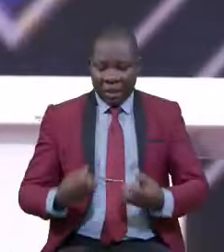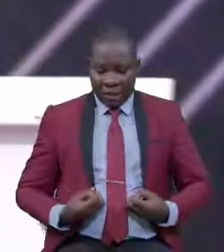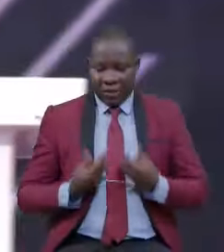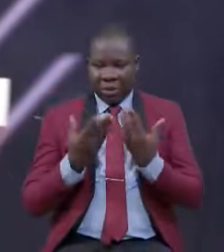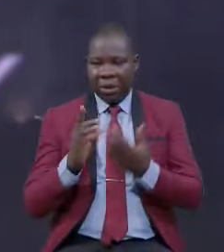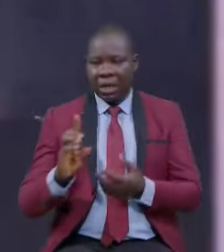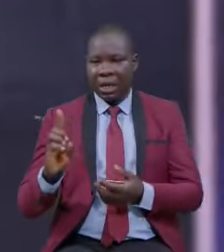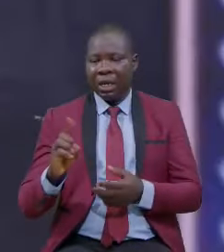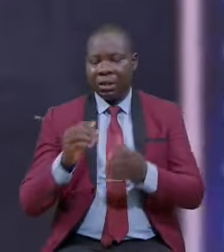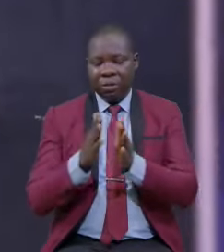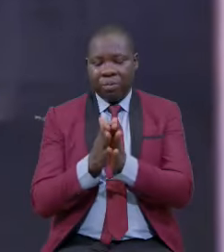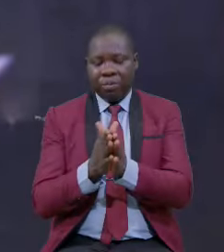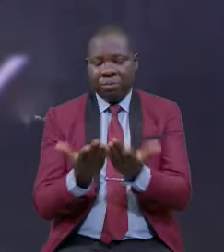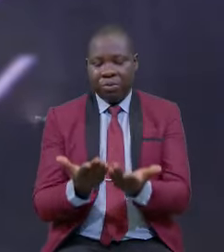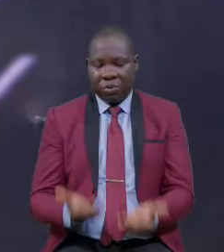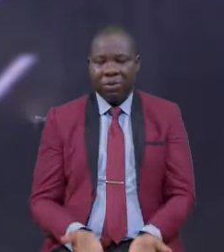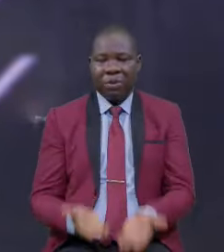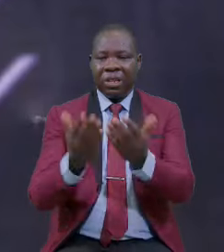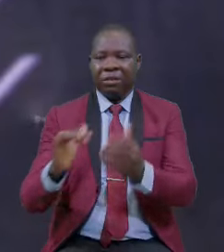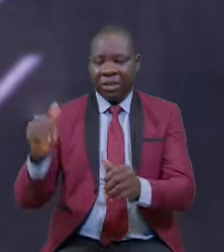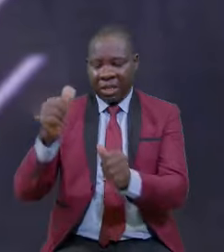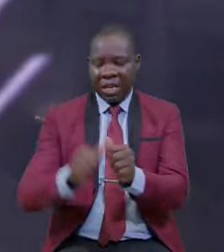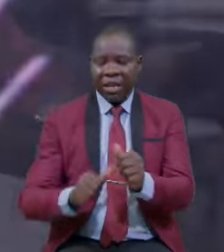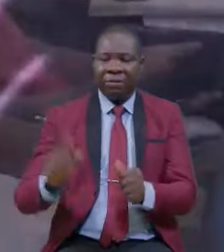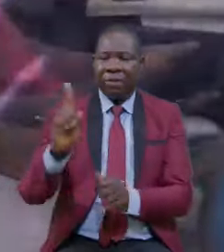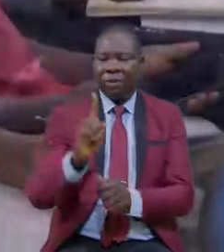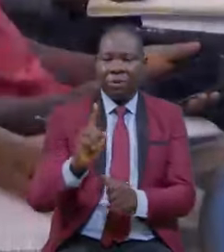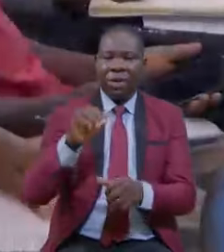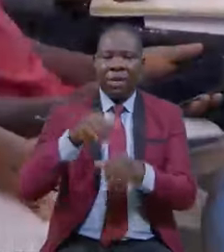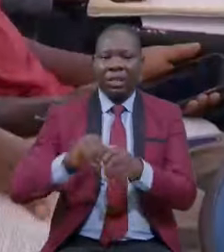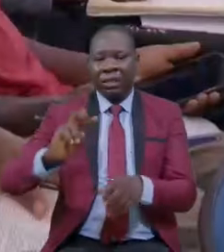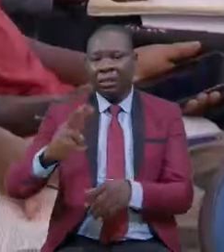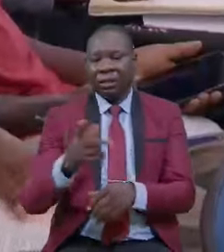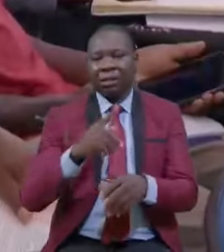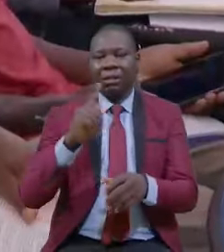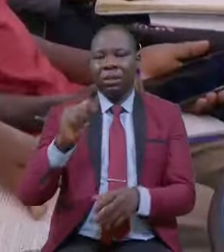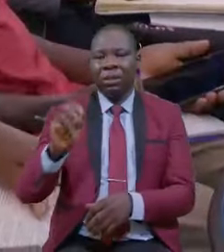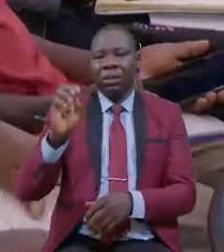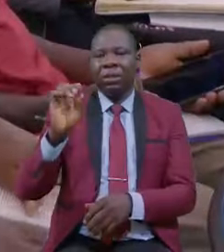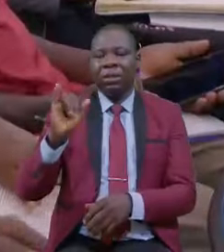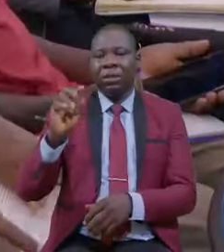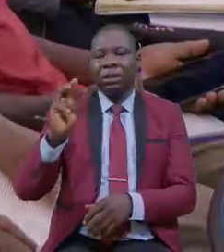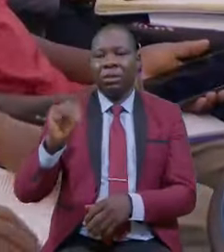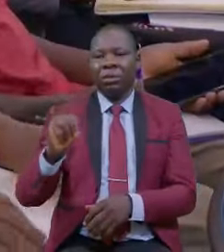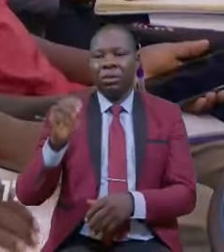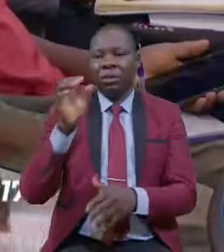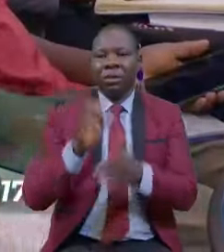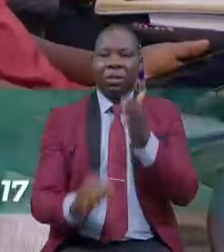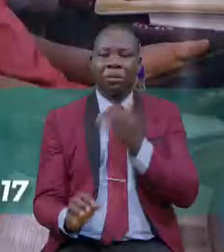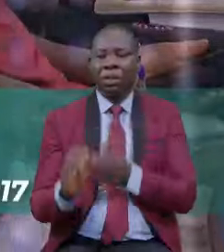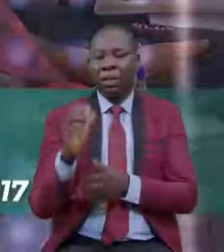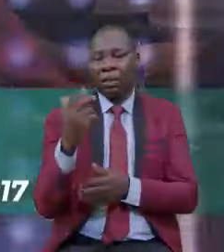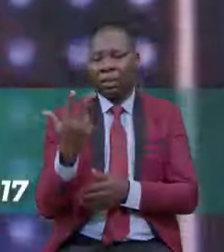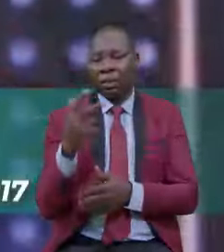2 Timothy chapter 3, I'm reading here from verse 16. 2 Timothy chapter 3, verse